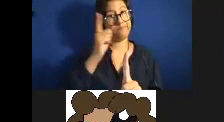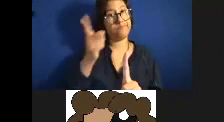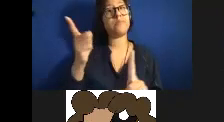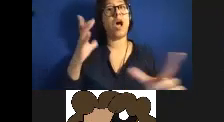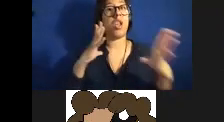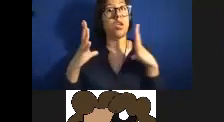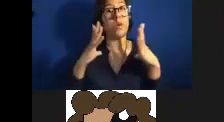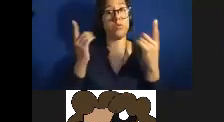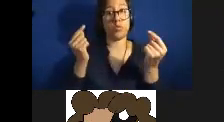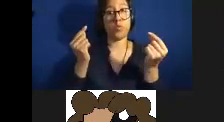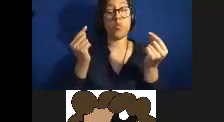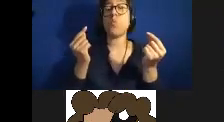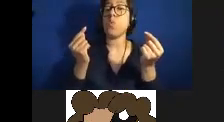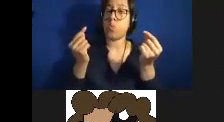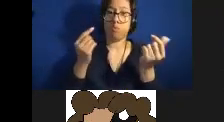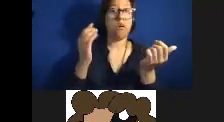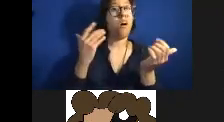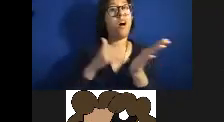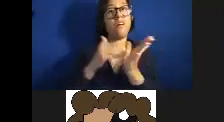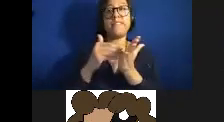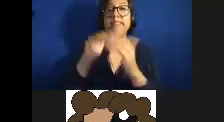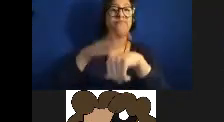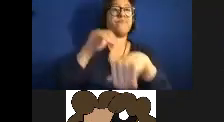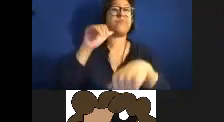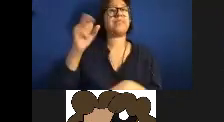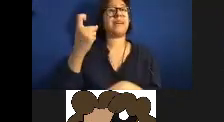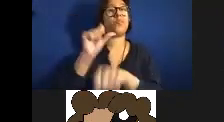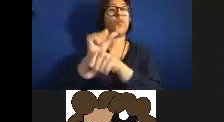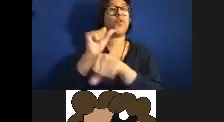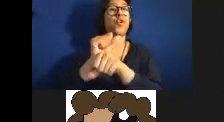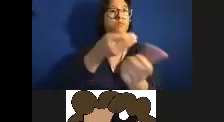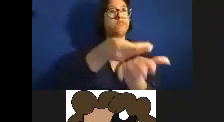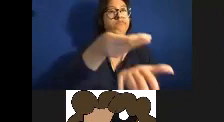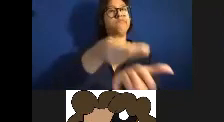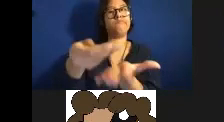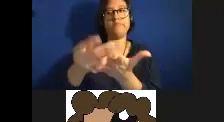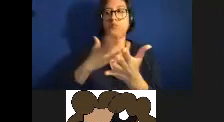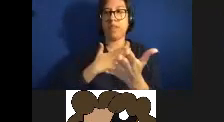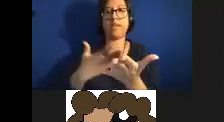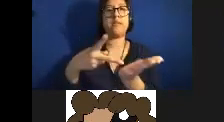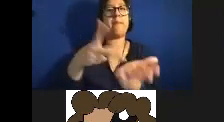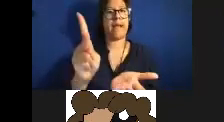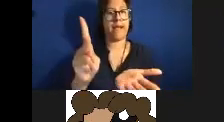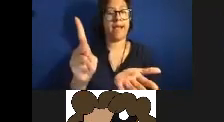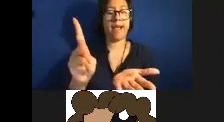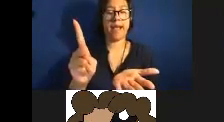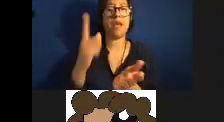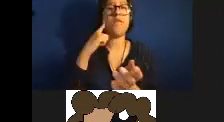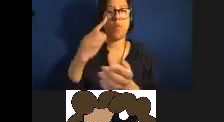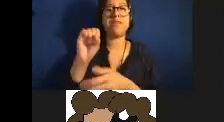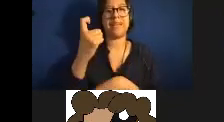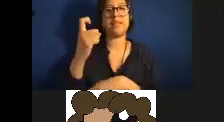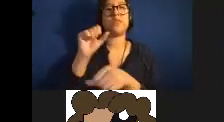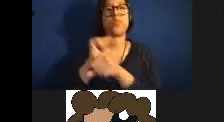sex workers. And there was a man, a black man,